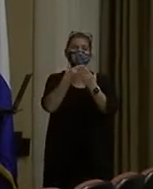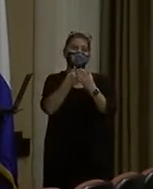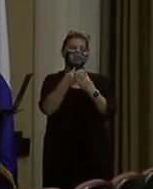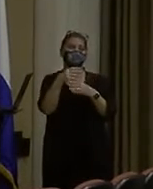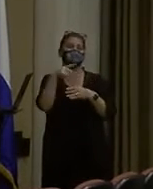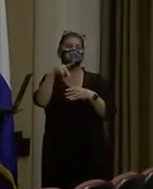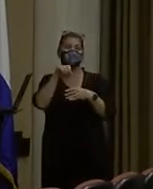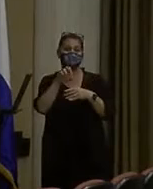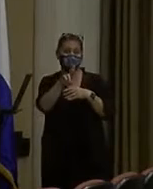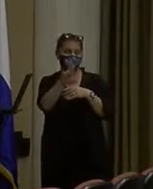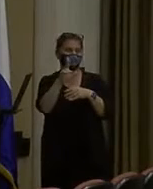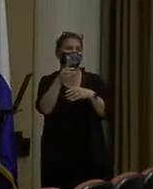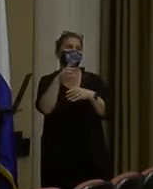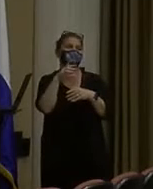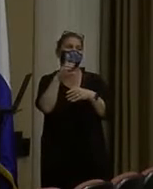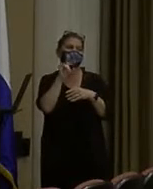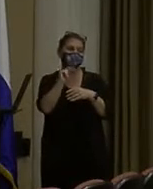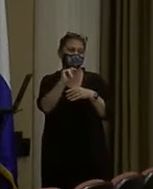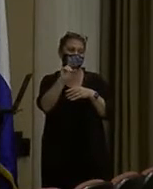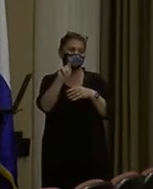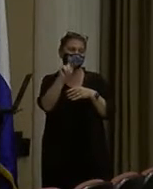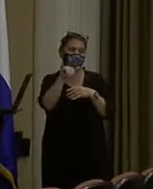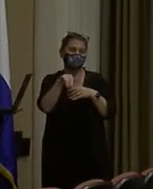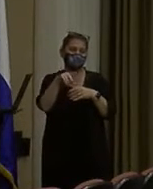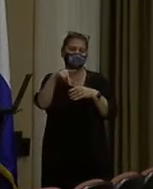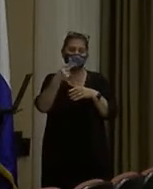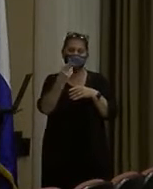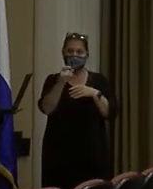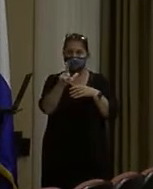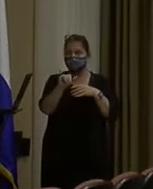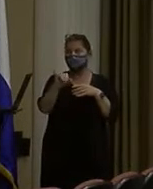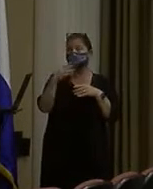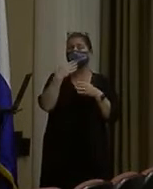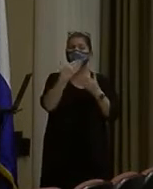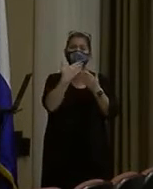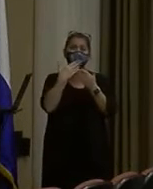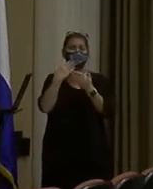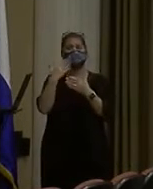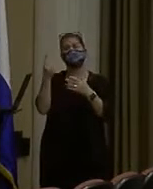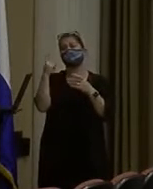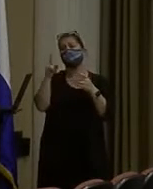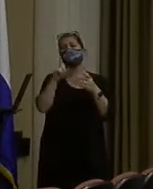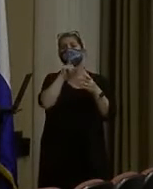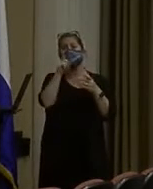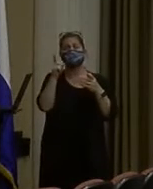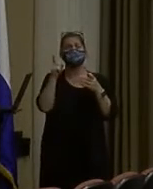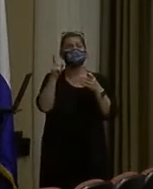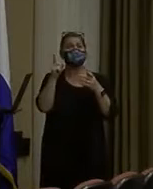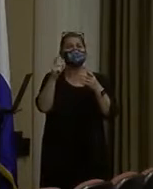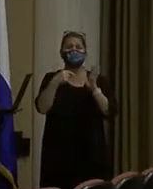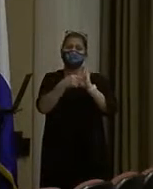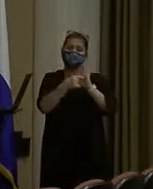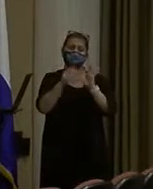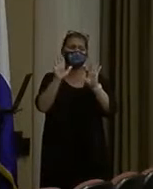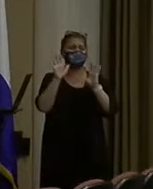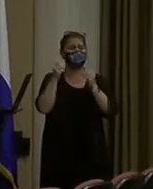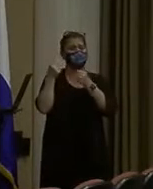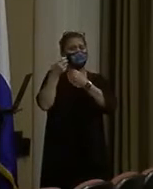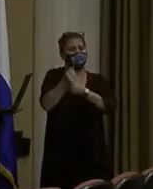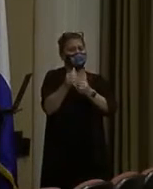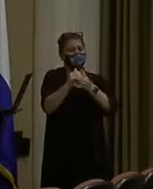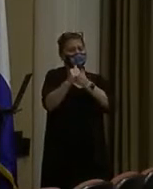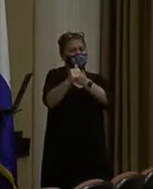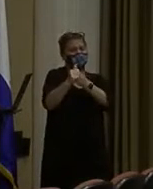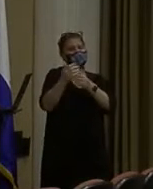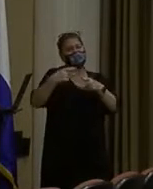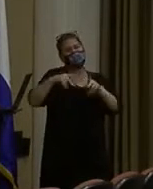President Poser, and to Dean Tony Porcelli and others for really exercising bold leadership and allowing